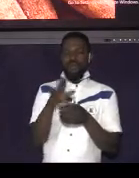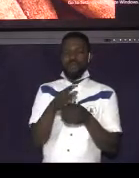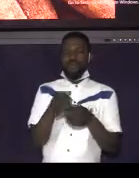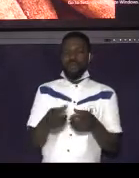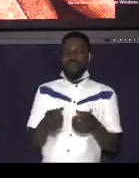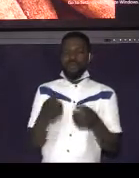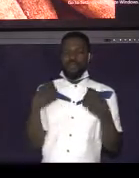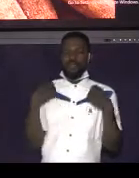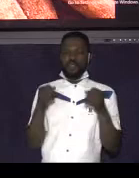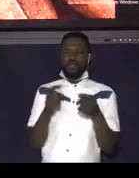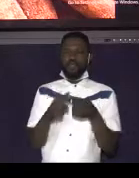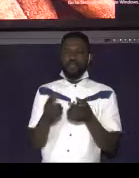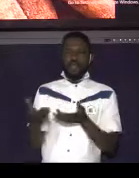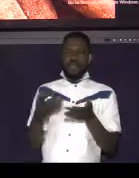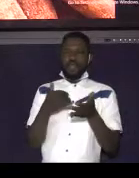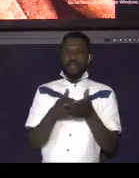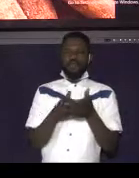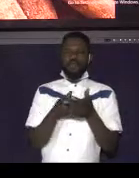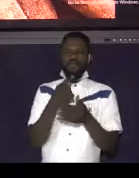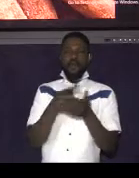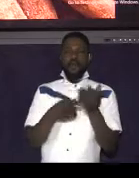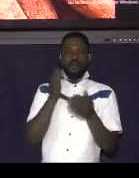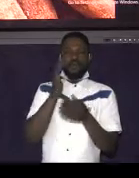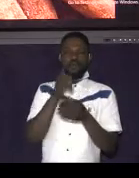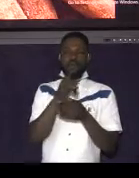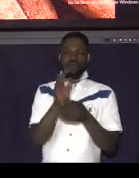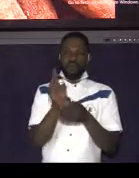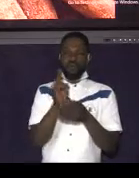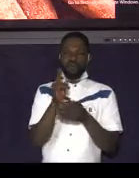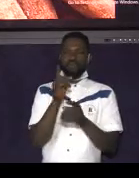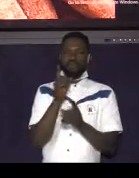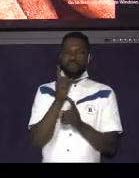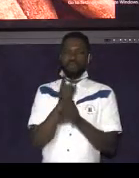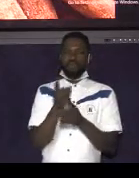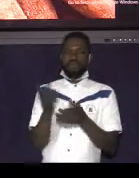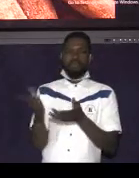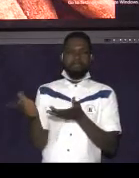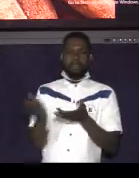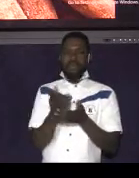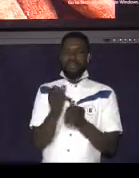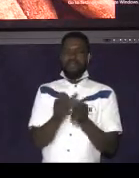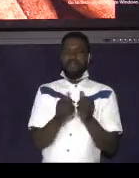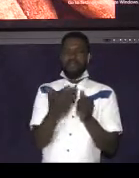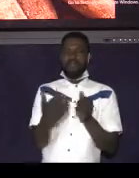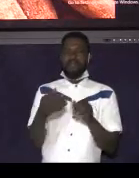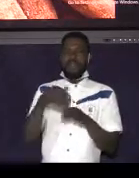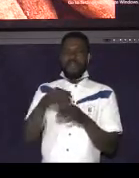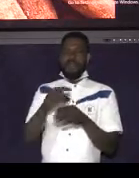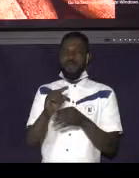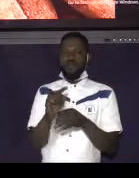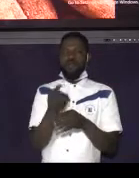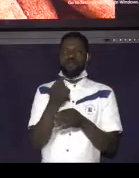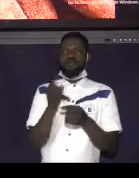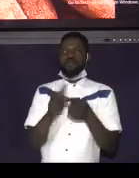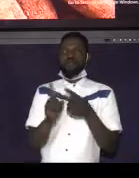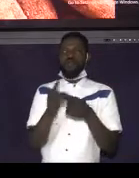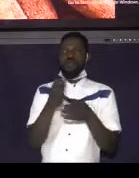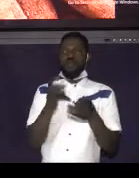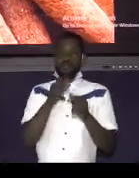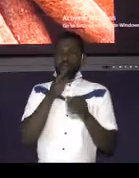to carry it? What will you use to just pack everything at once to where you want to take it